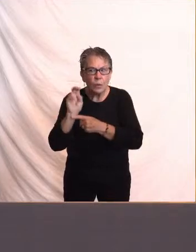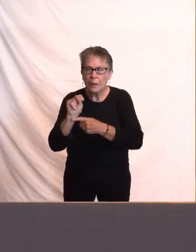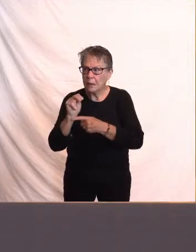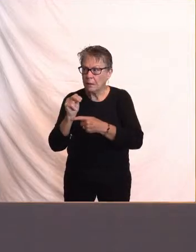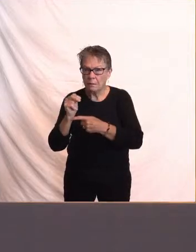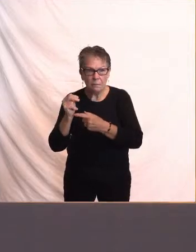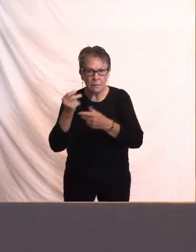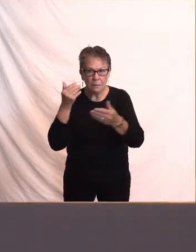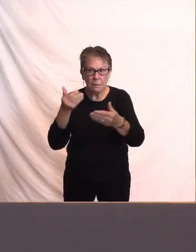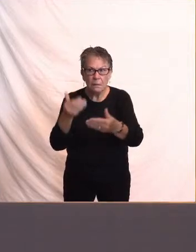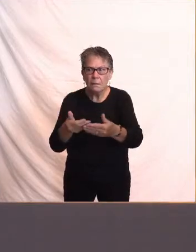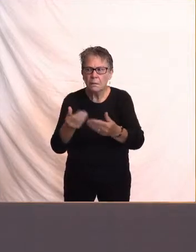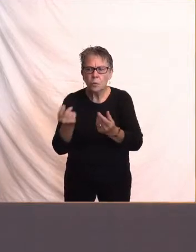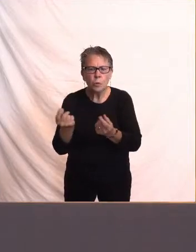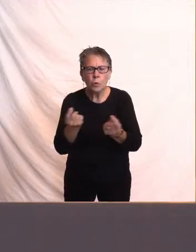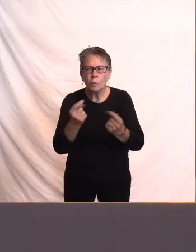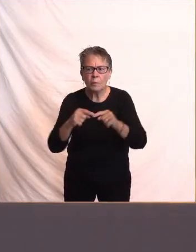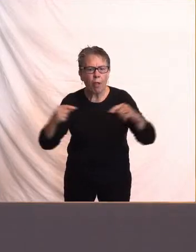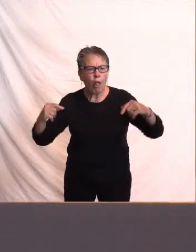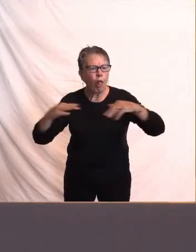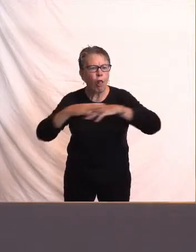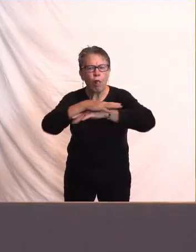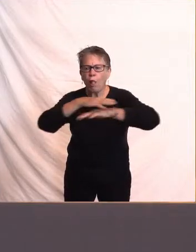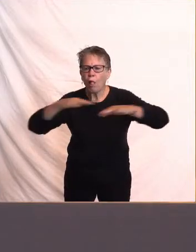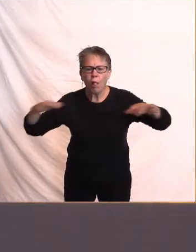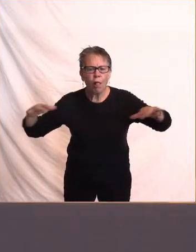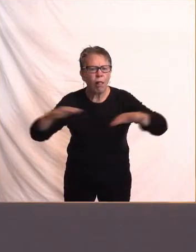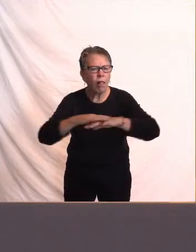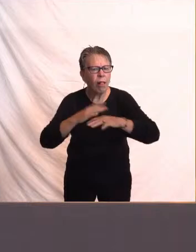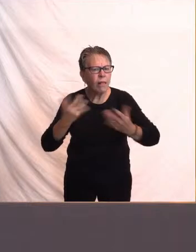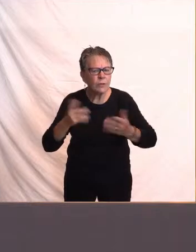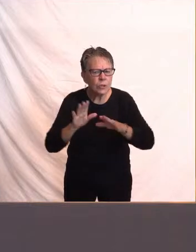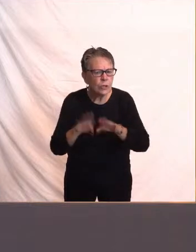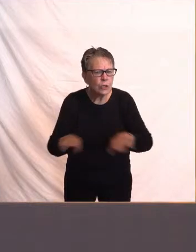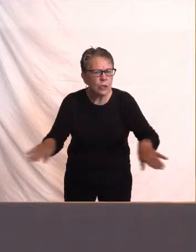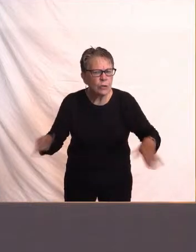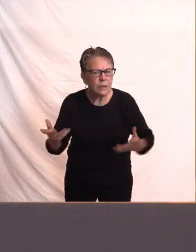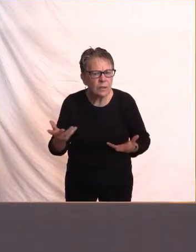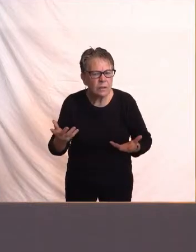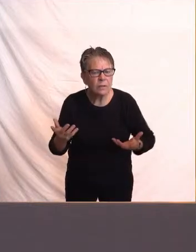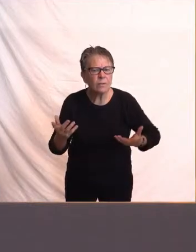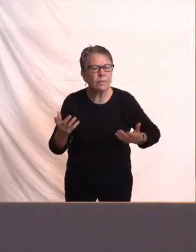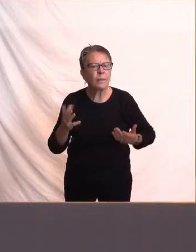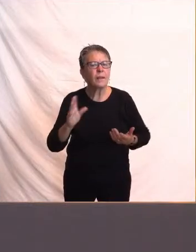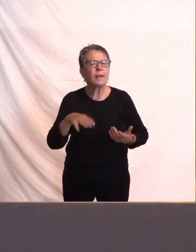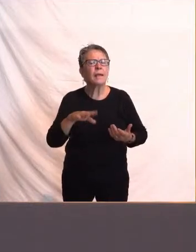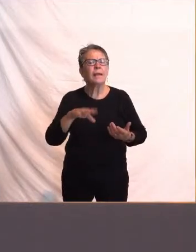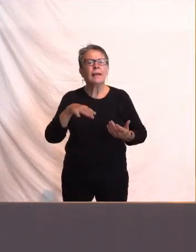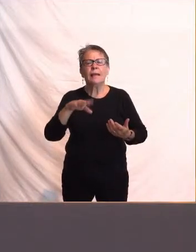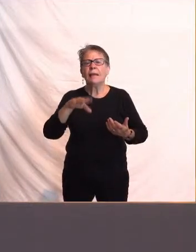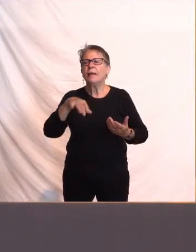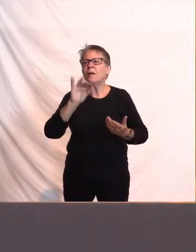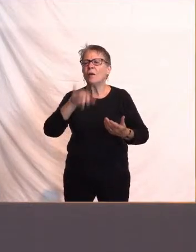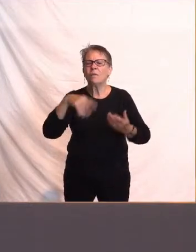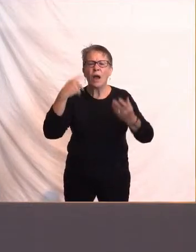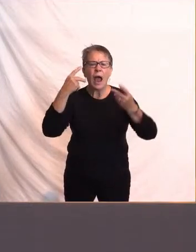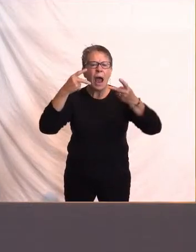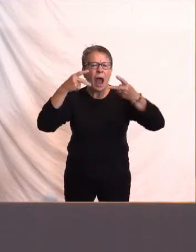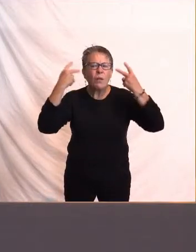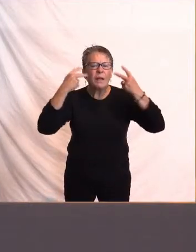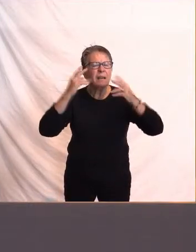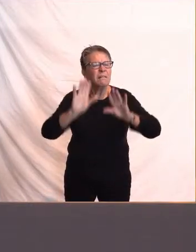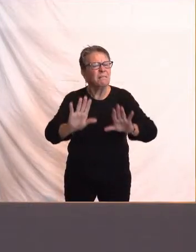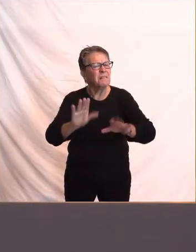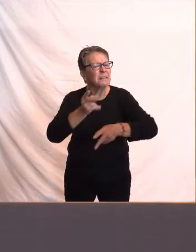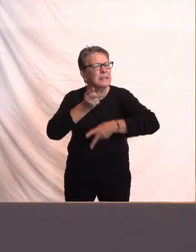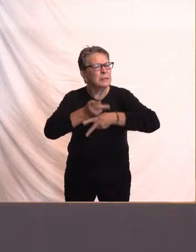And we just ask everybody to be safe, smart, do the right thing. The concern is, I assume it's going to be similarly, we're in this sort of several